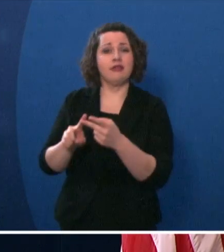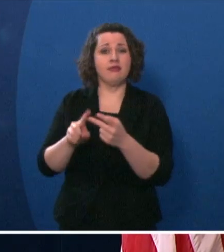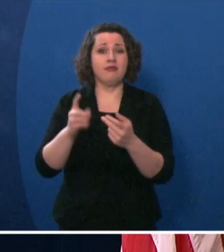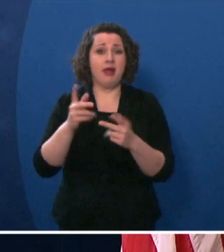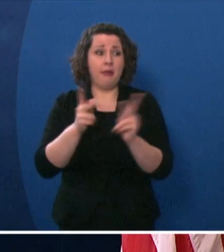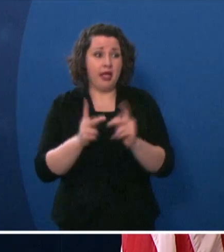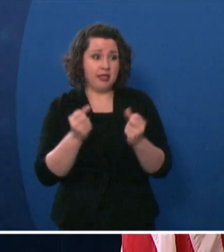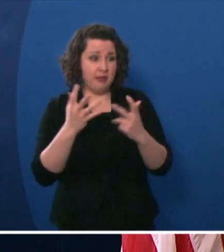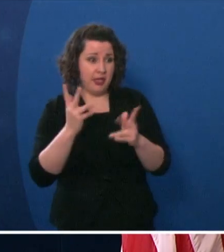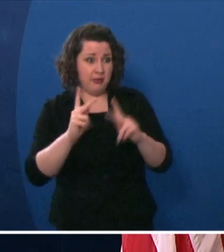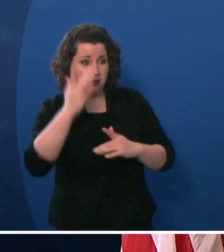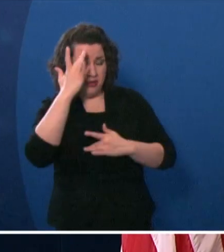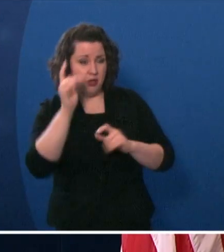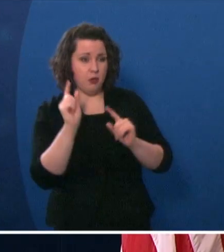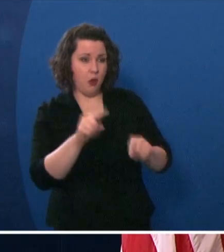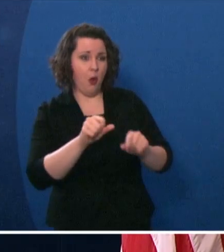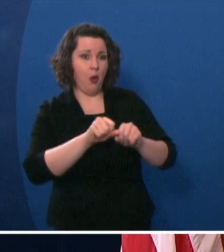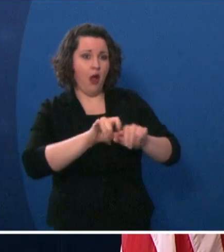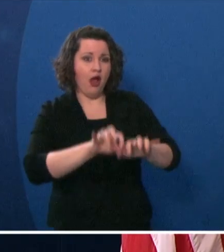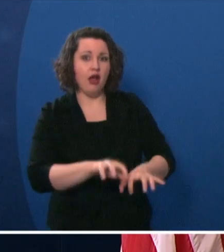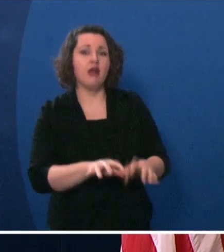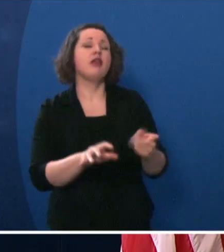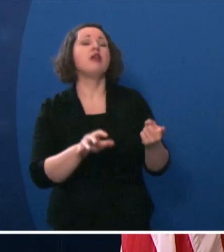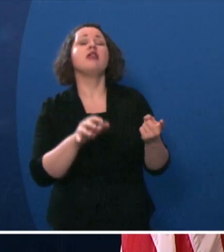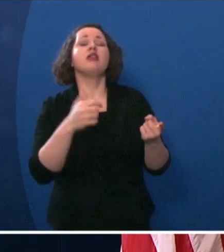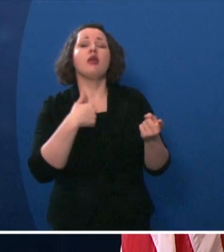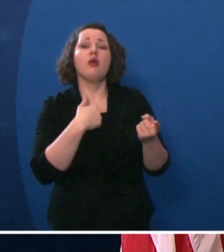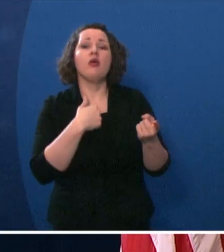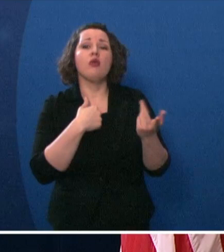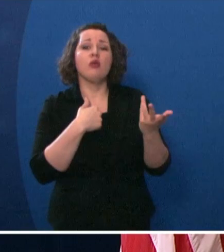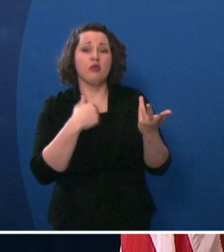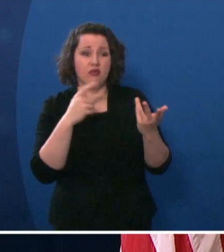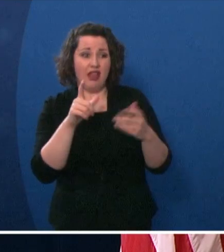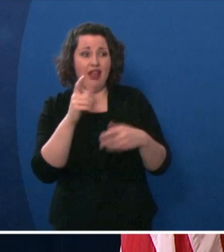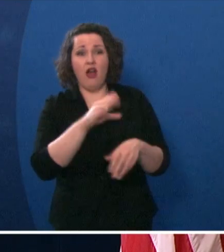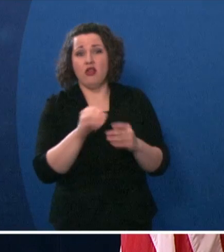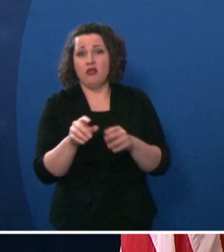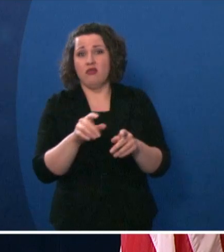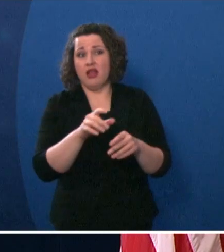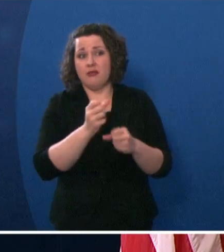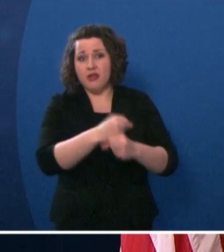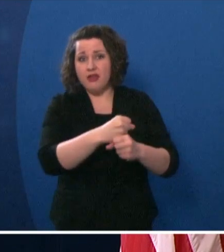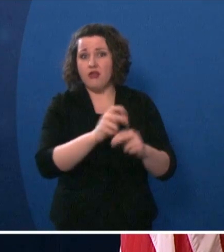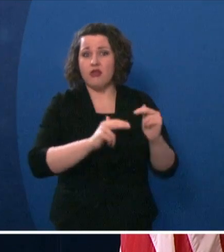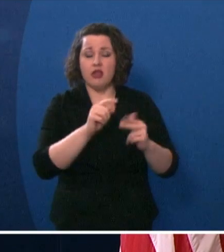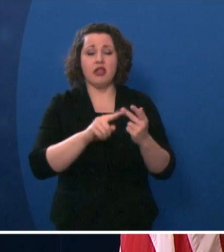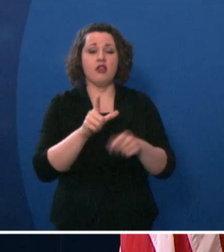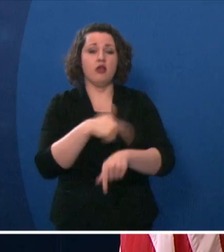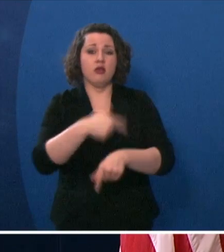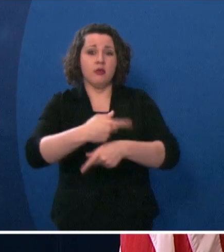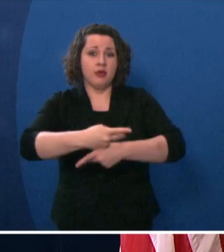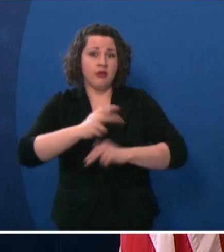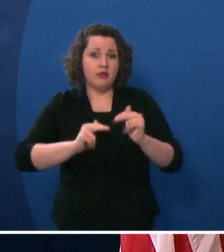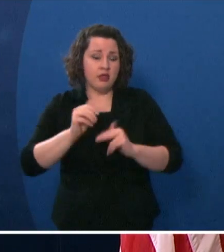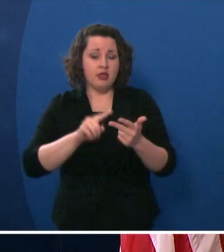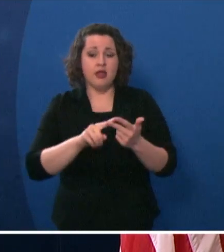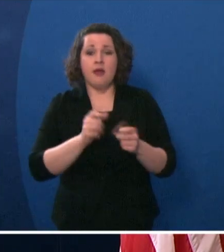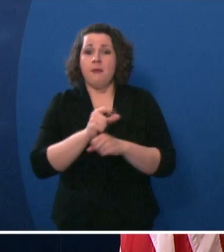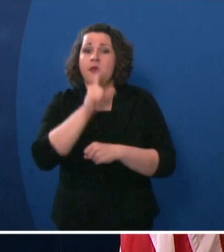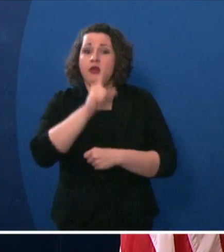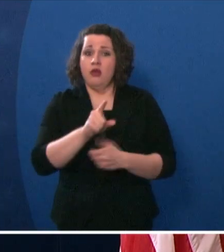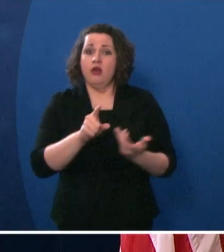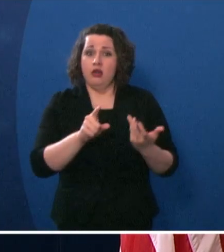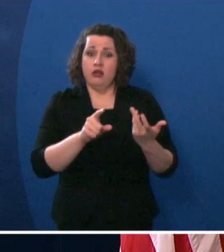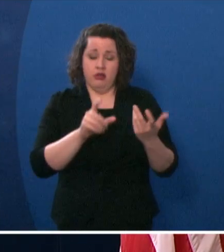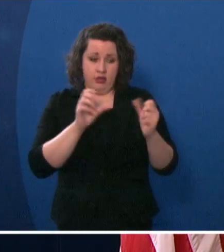with manufacturers and processing facilities, as well as long-term care facilities, to make sure that we can get in front